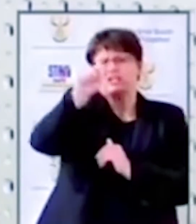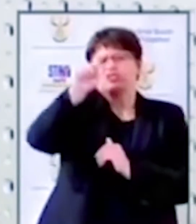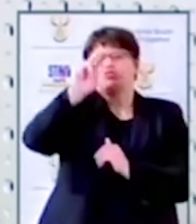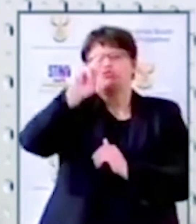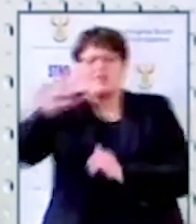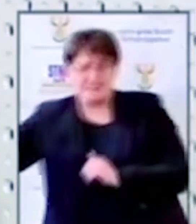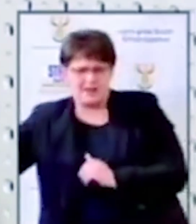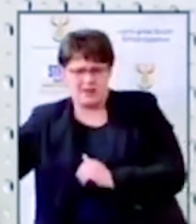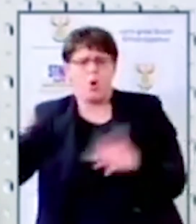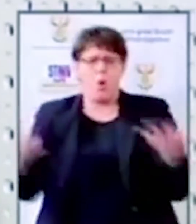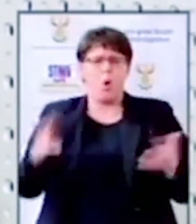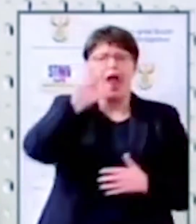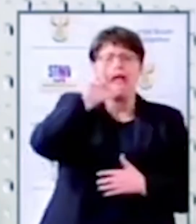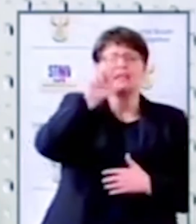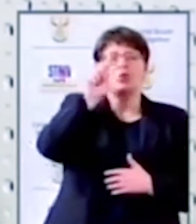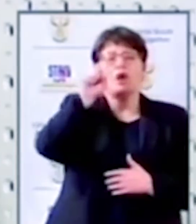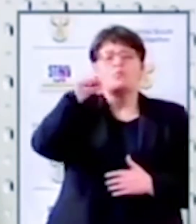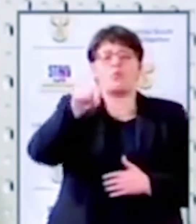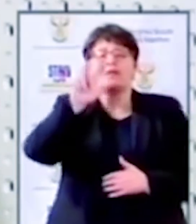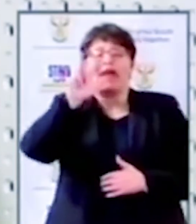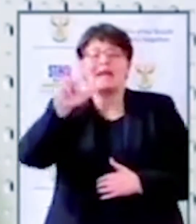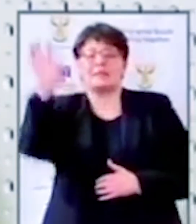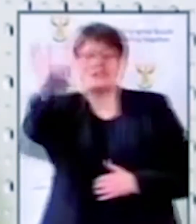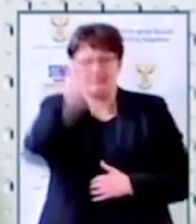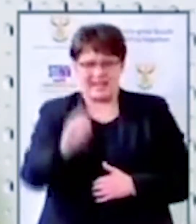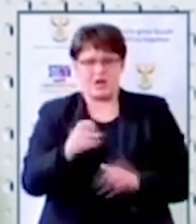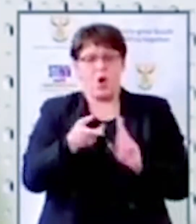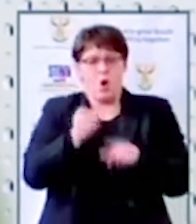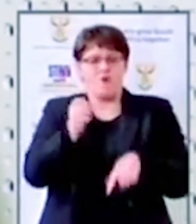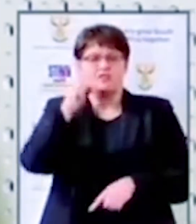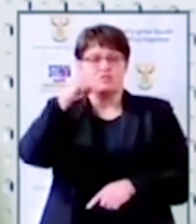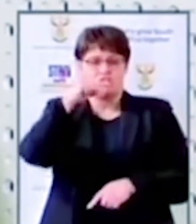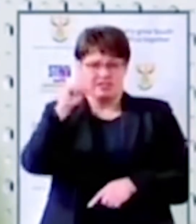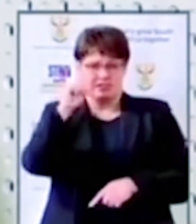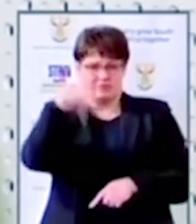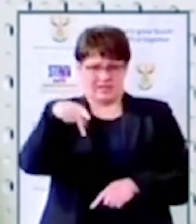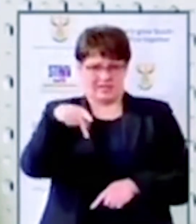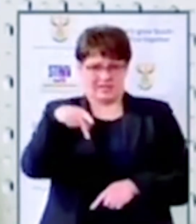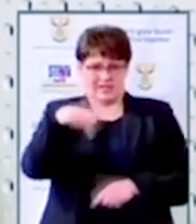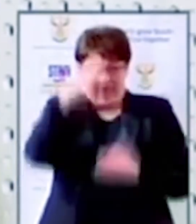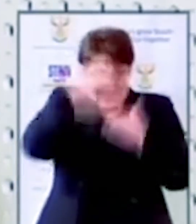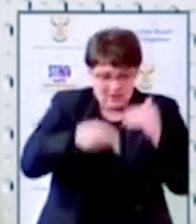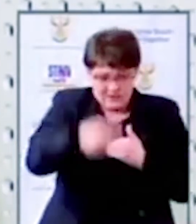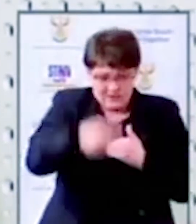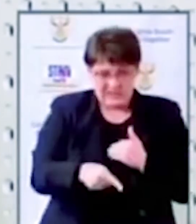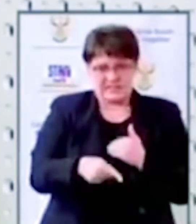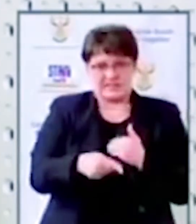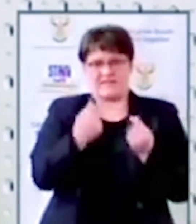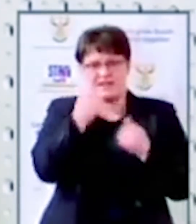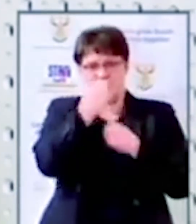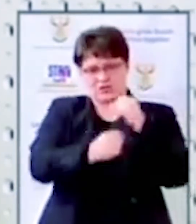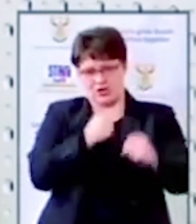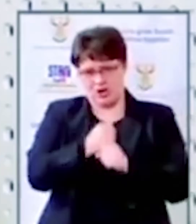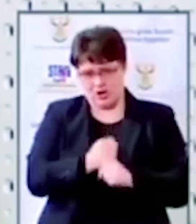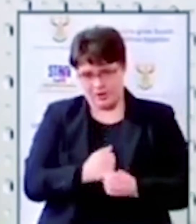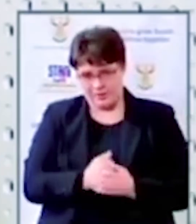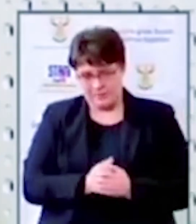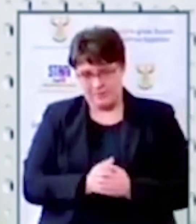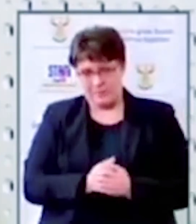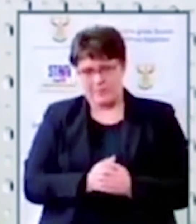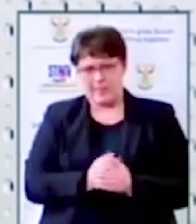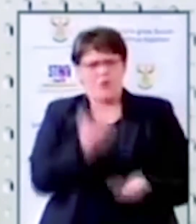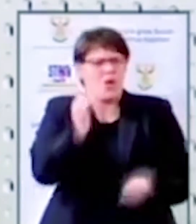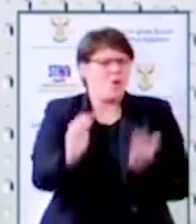or 81.8% of GDP by the end of this fiscal year. This is compared